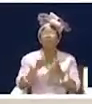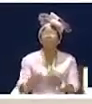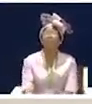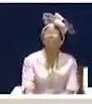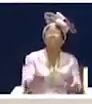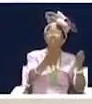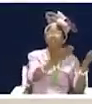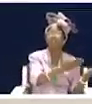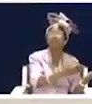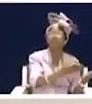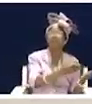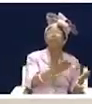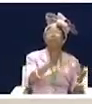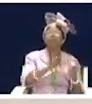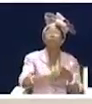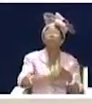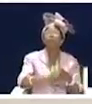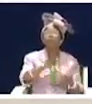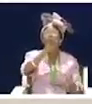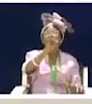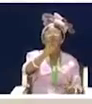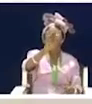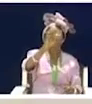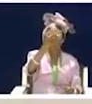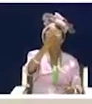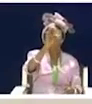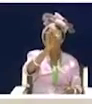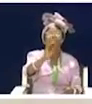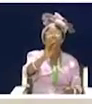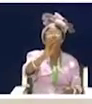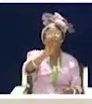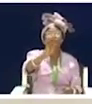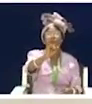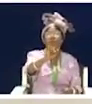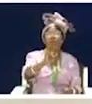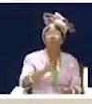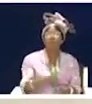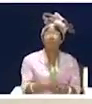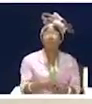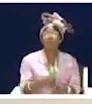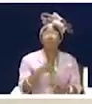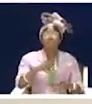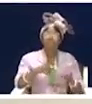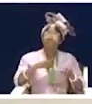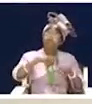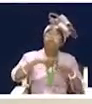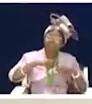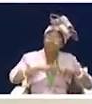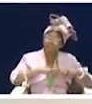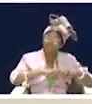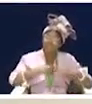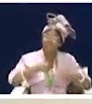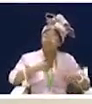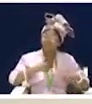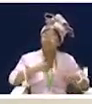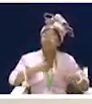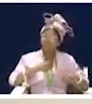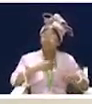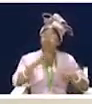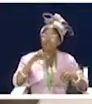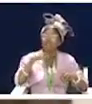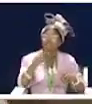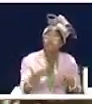de gbobi won gbege won ye ege mi wo won ni